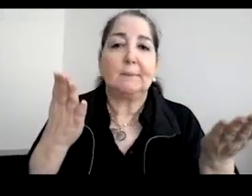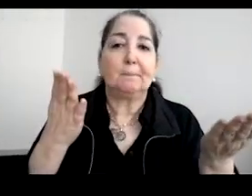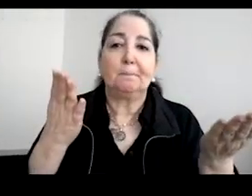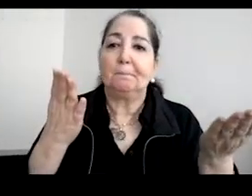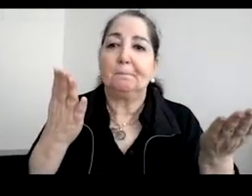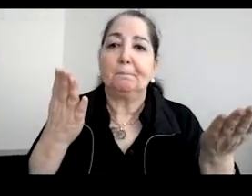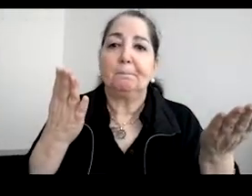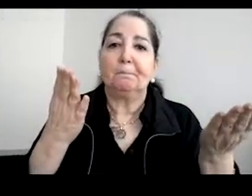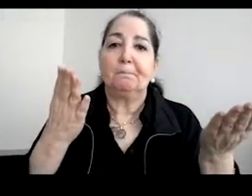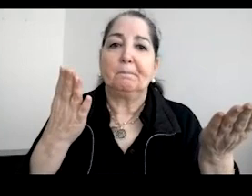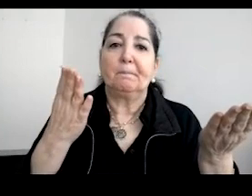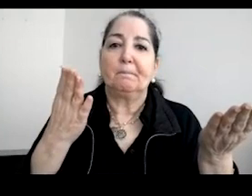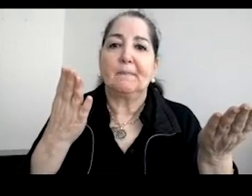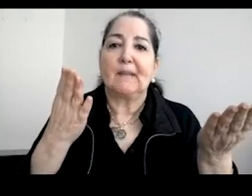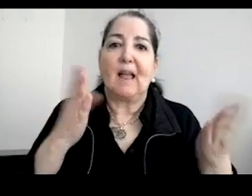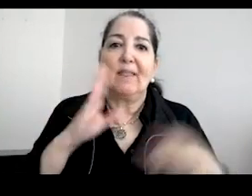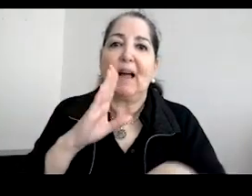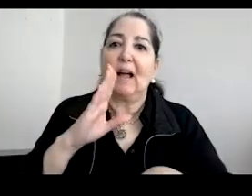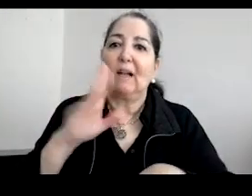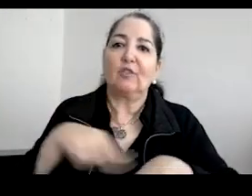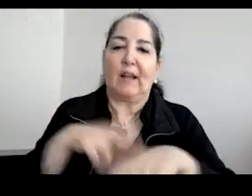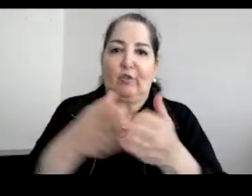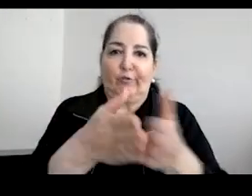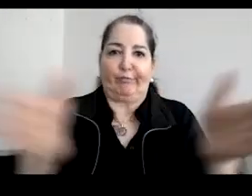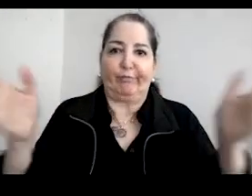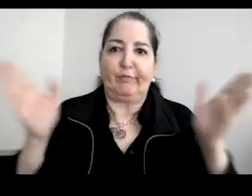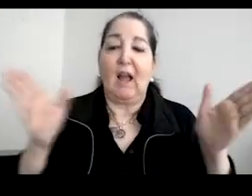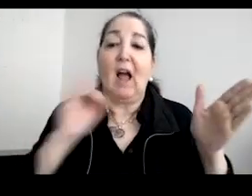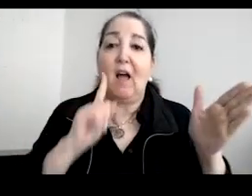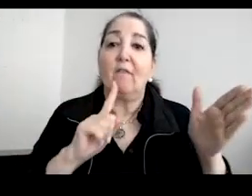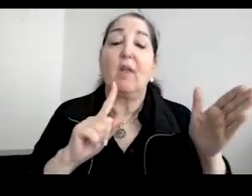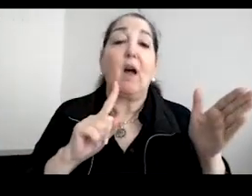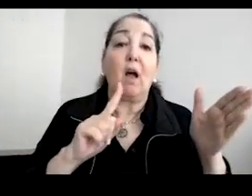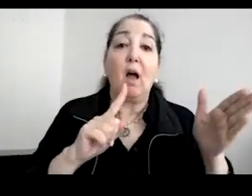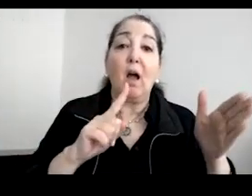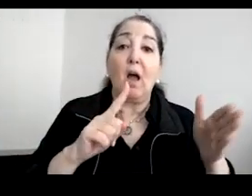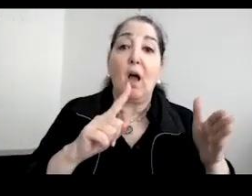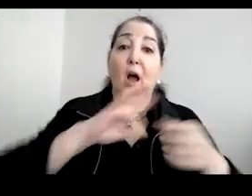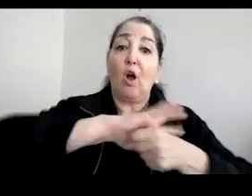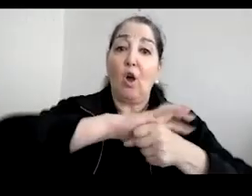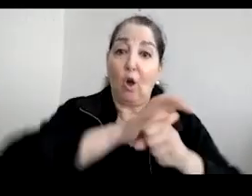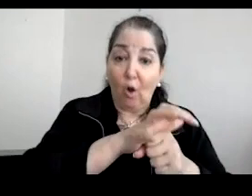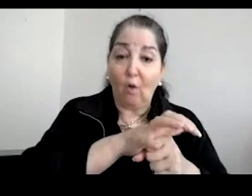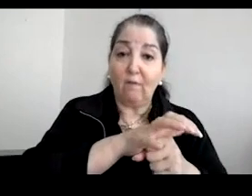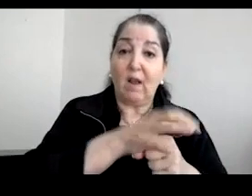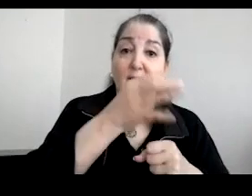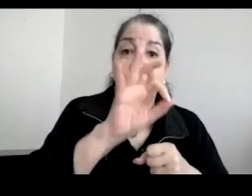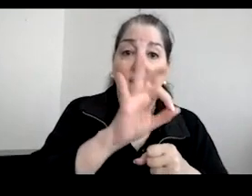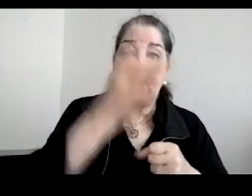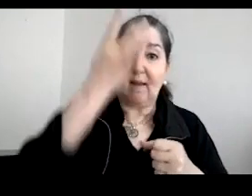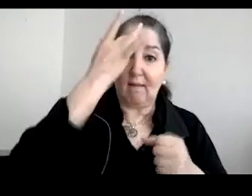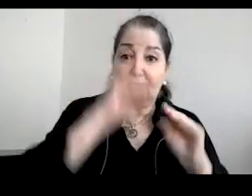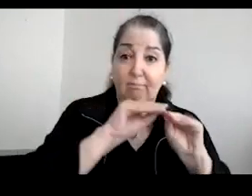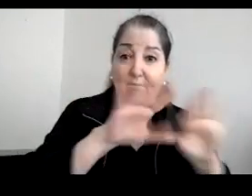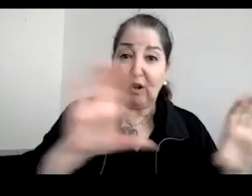how this COVID public health crisis has turned into an employment crisis, just kind of summarize what's happened to the